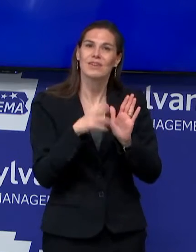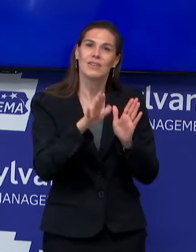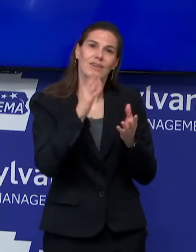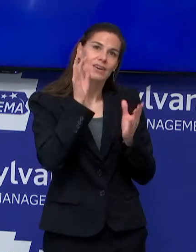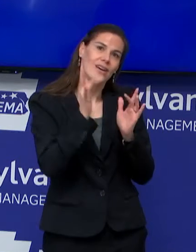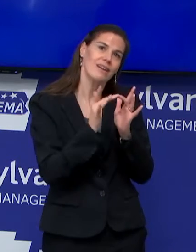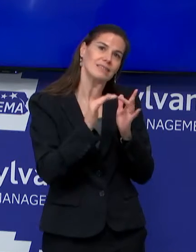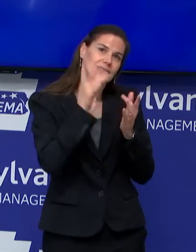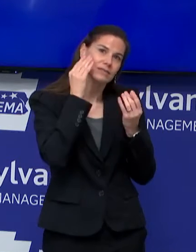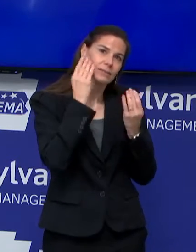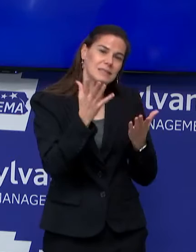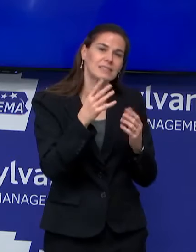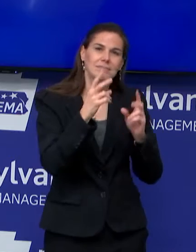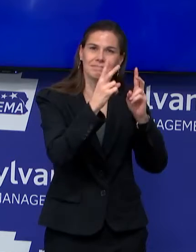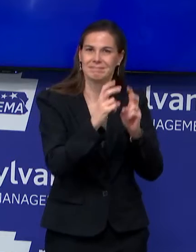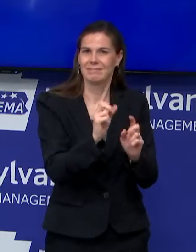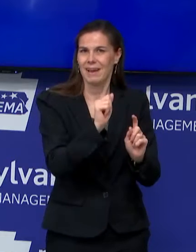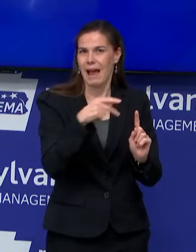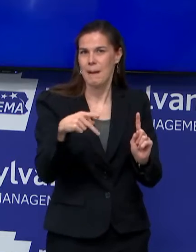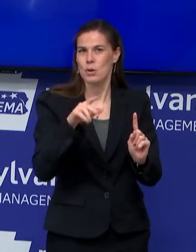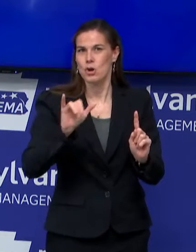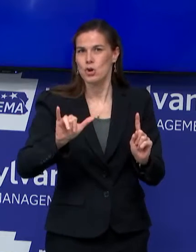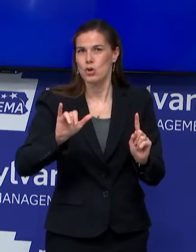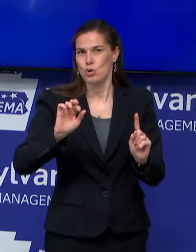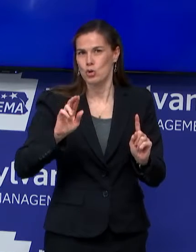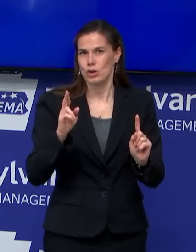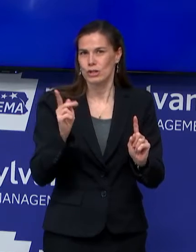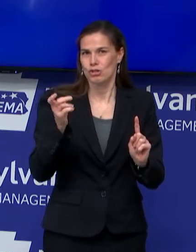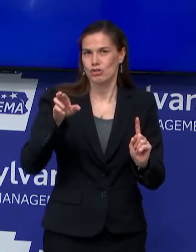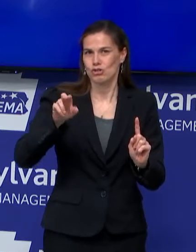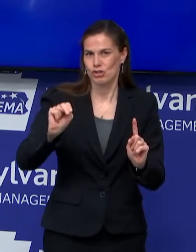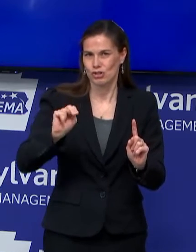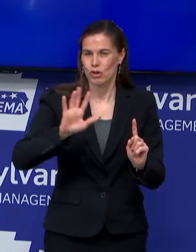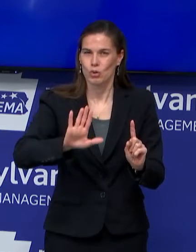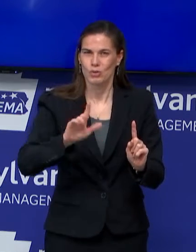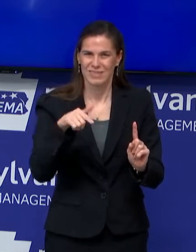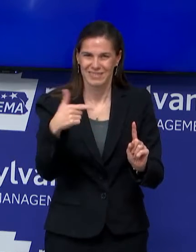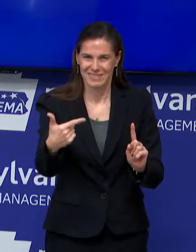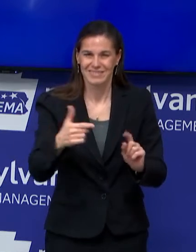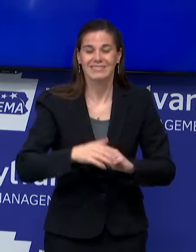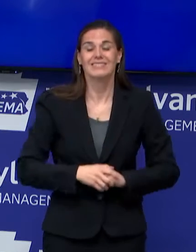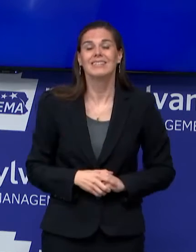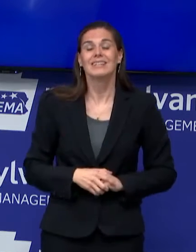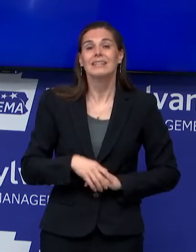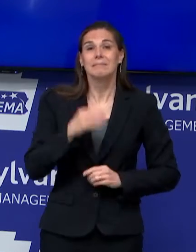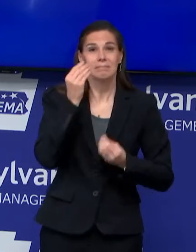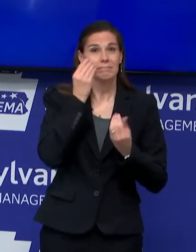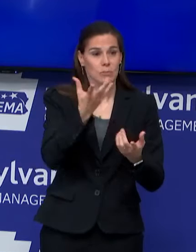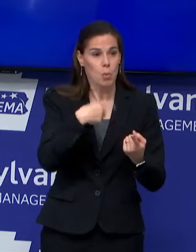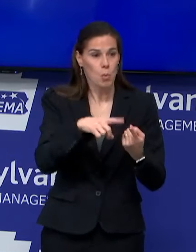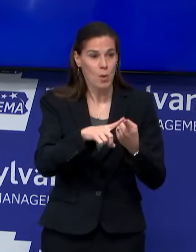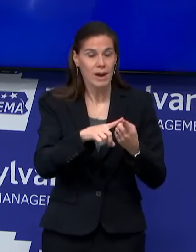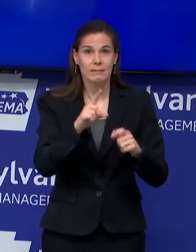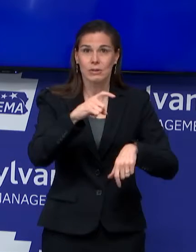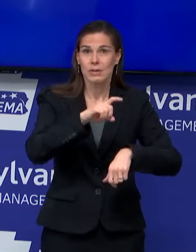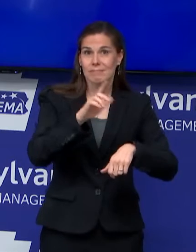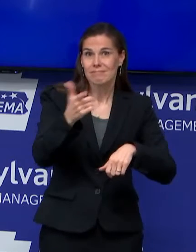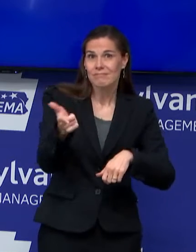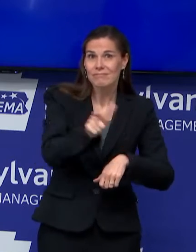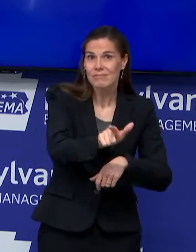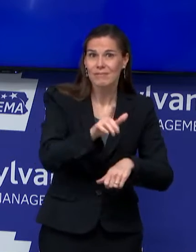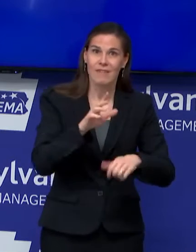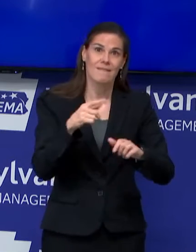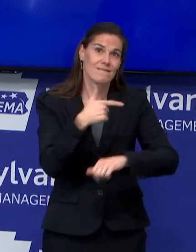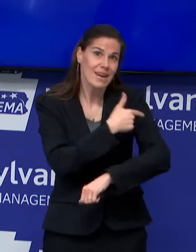tool. In addition to finding out when it is your turn to get a vaccine, the Your Turn tool allows people to receive updates